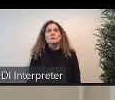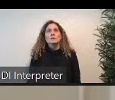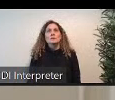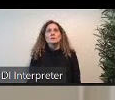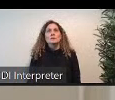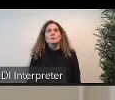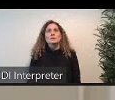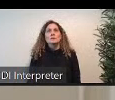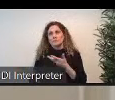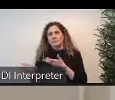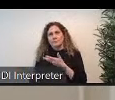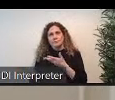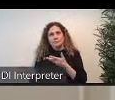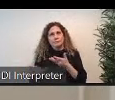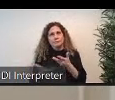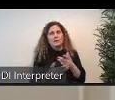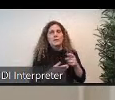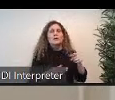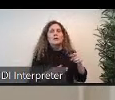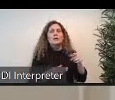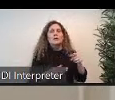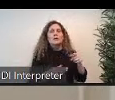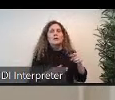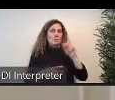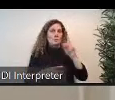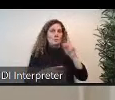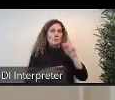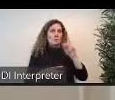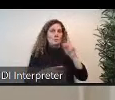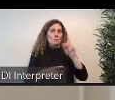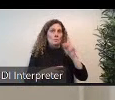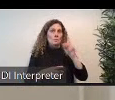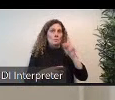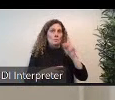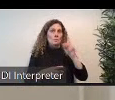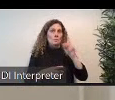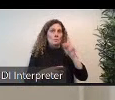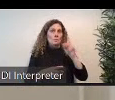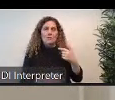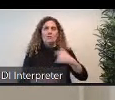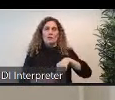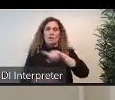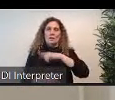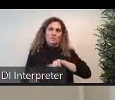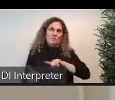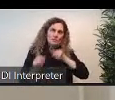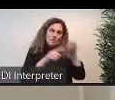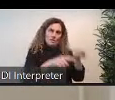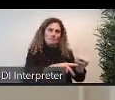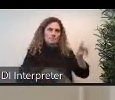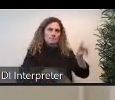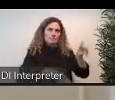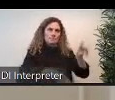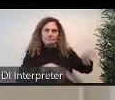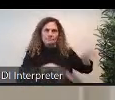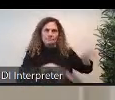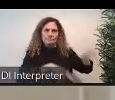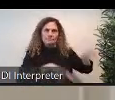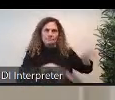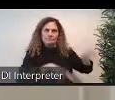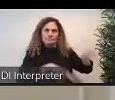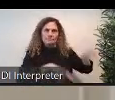and that's a perfect example where there was very solid give and take with the Bucks, and there were on-site visits to make sure that that was